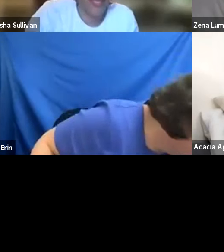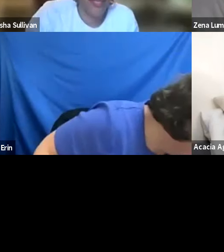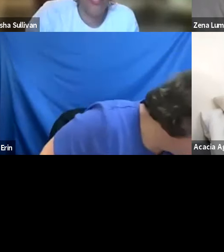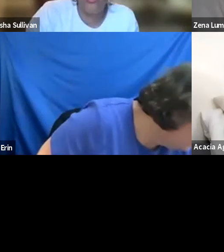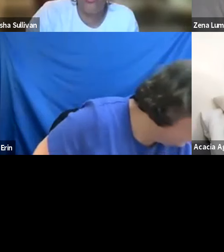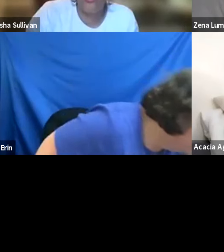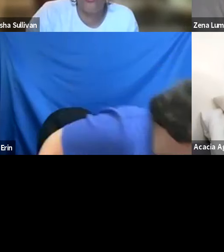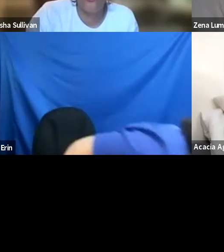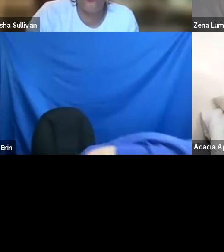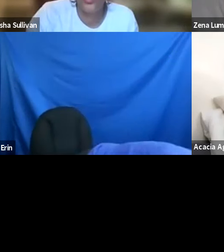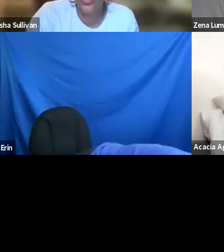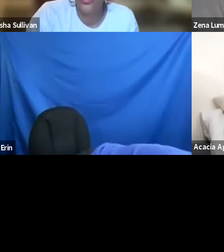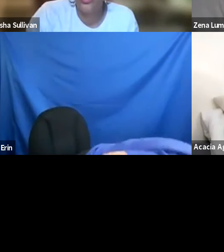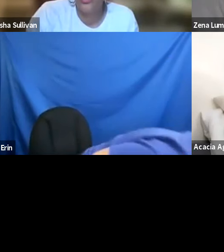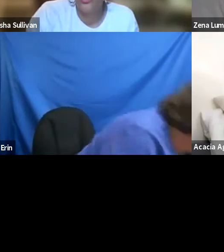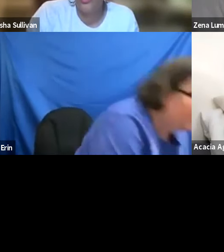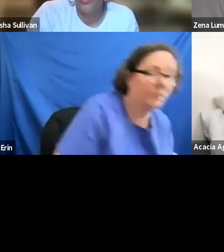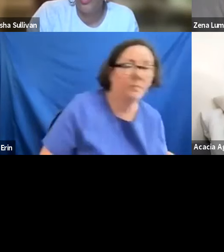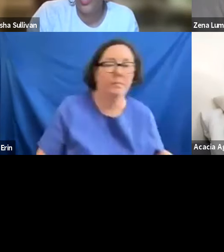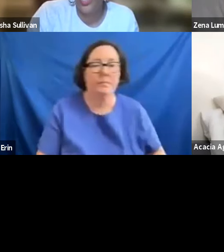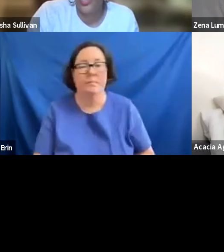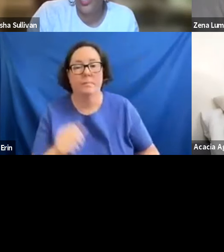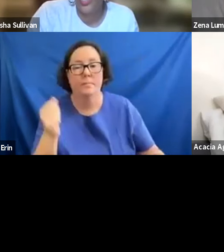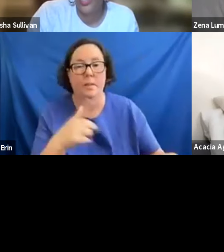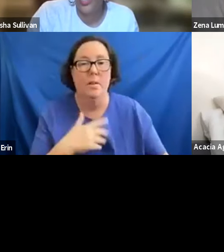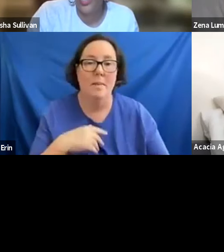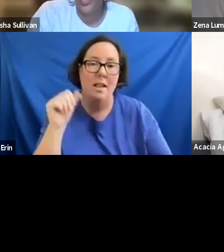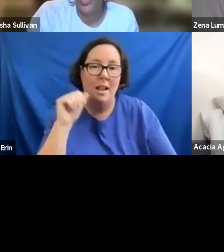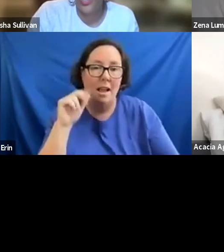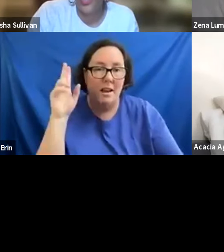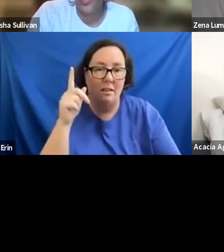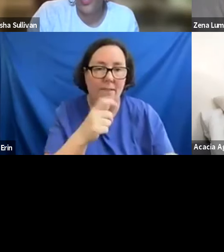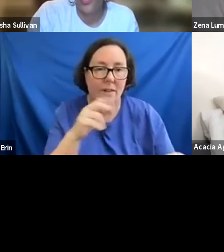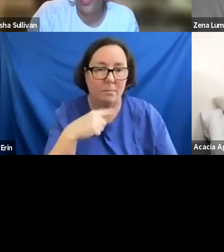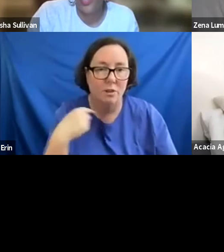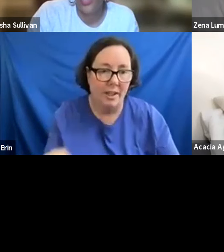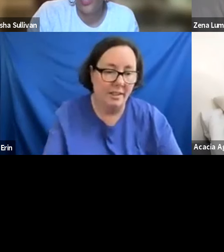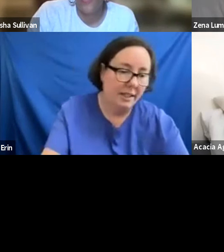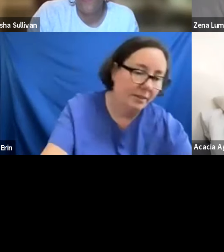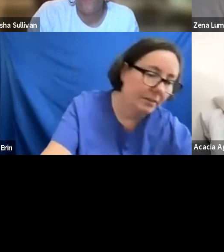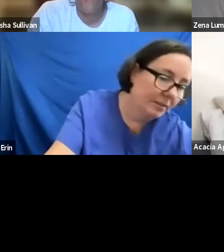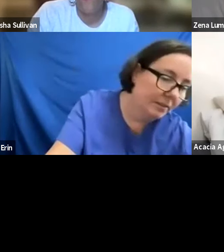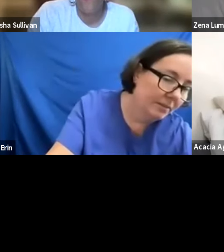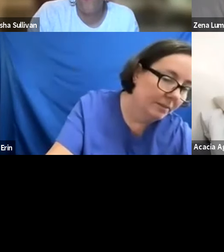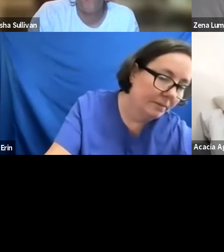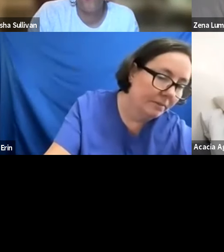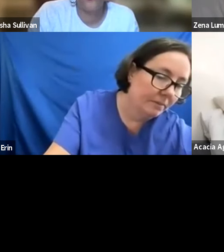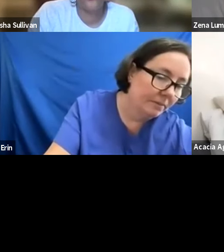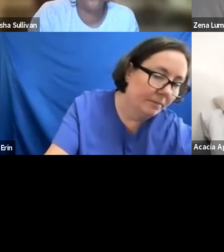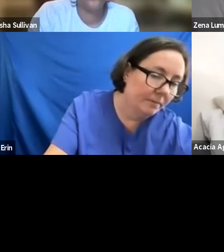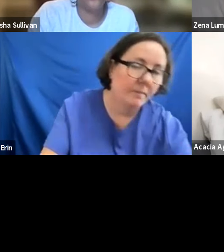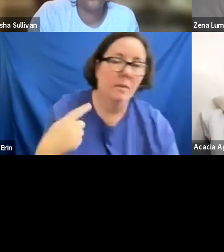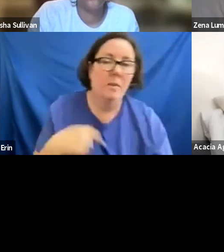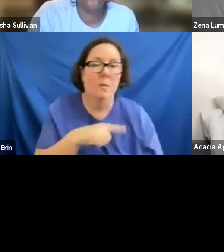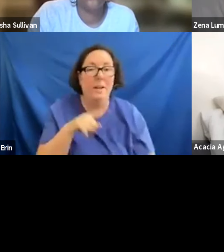Finally, I want to speak to my Chinese uncles and aunties out there. We do not leave Chinatown. We do not leave Boston. We depend on each other to